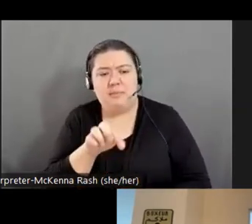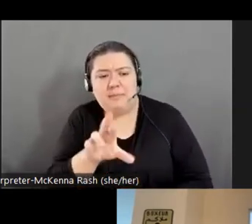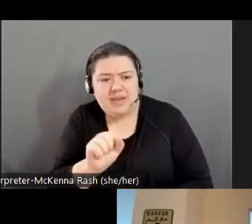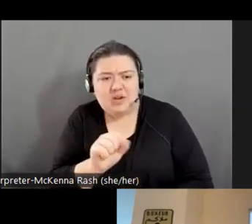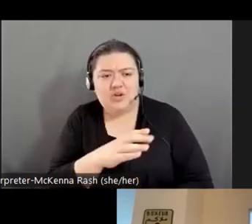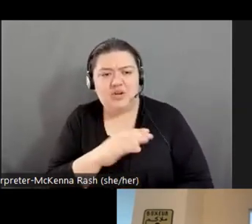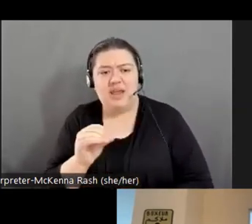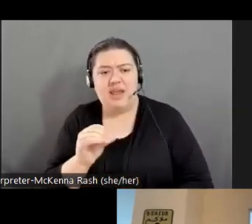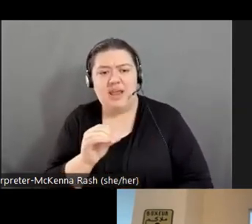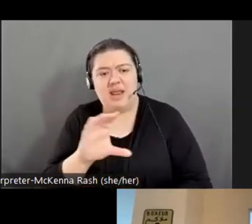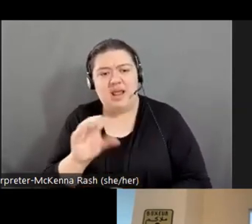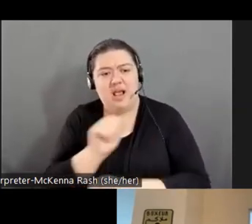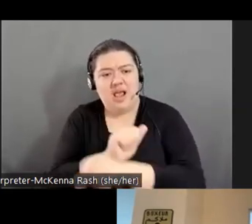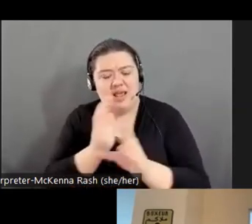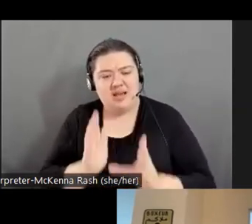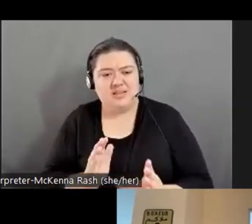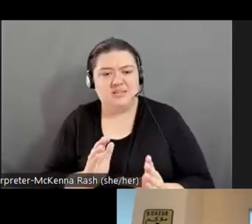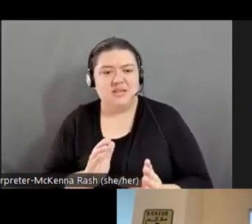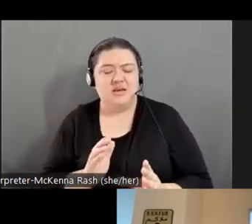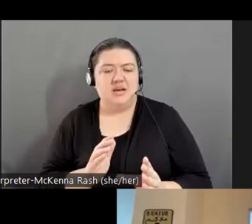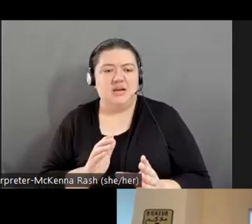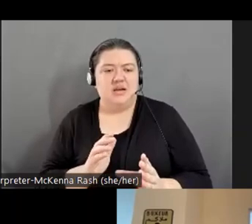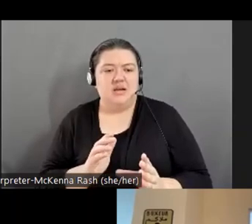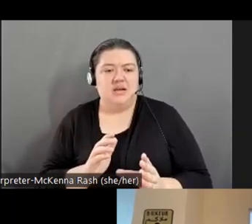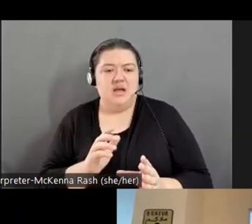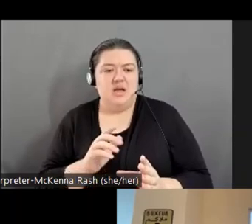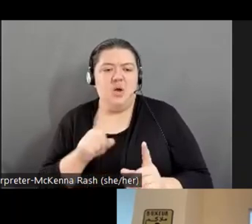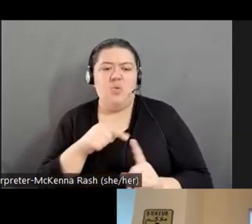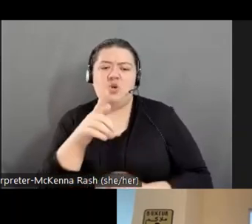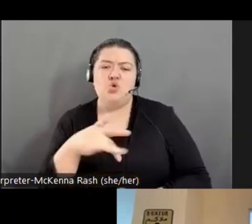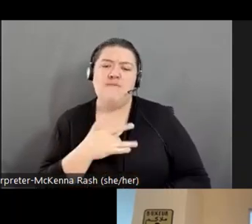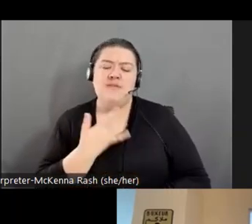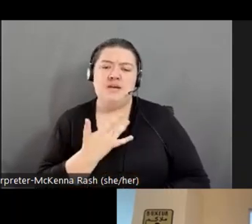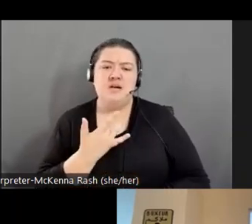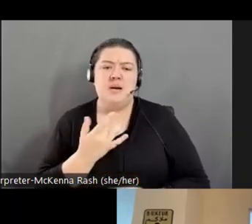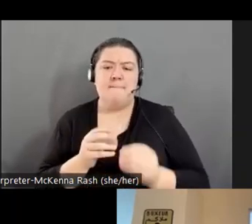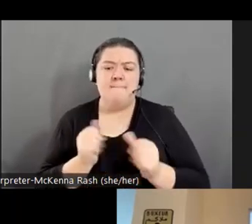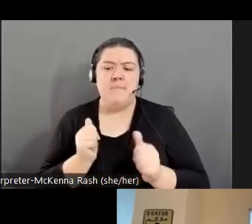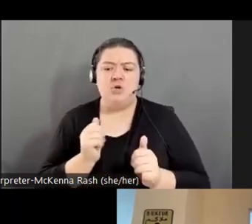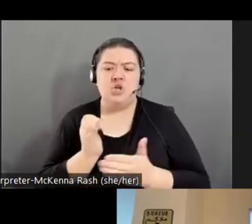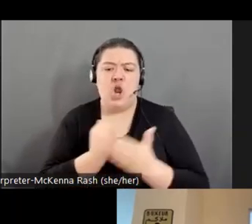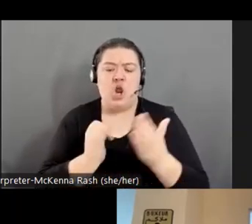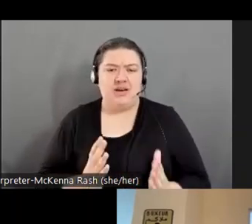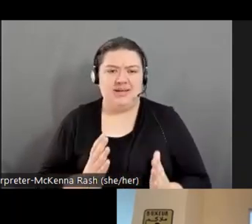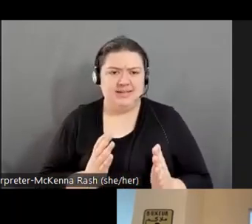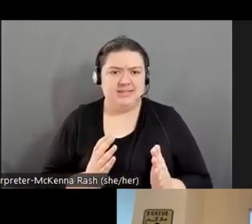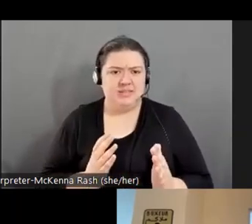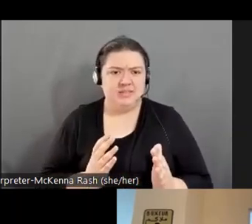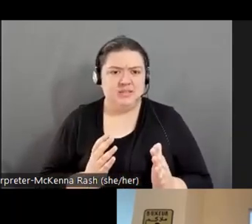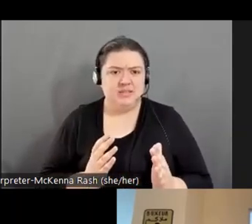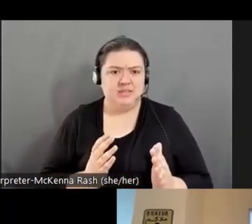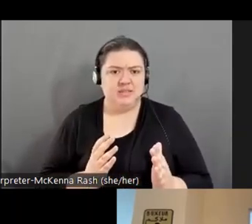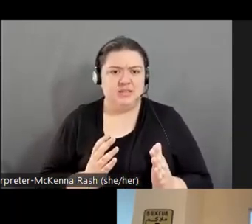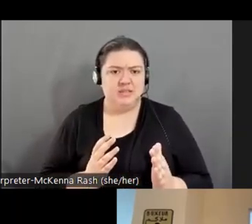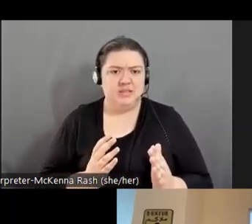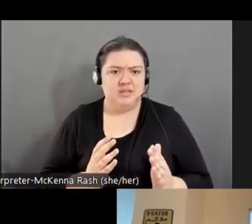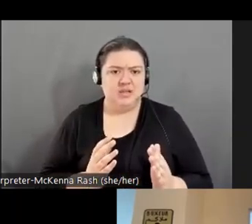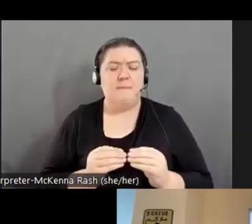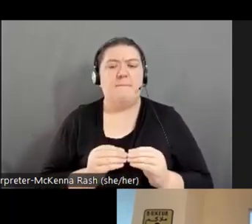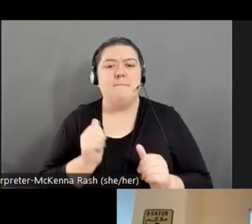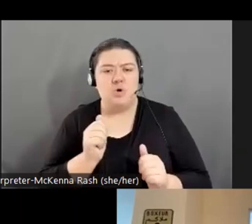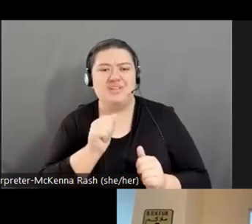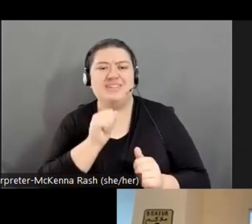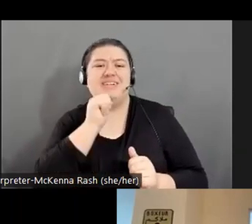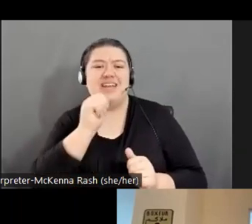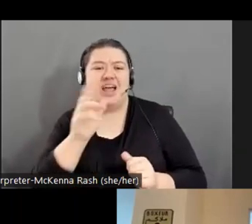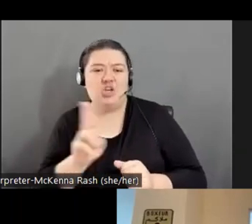colleagues, when do you feel like most artists who are most non-US